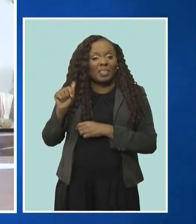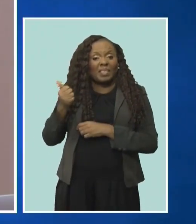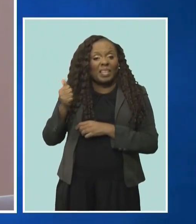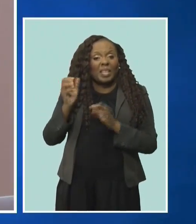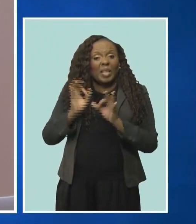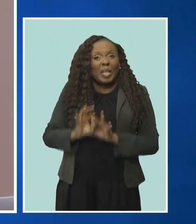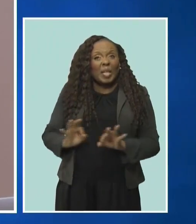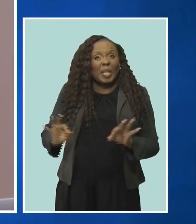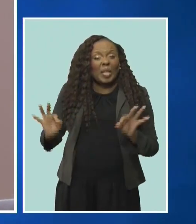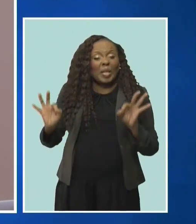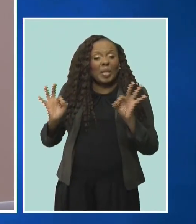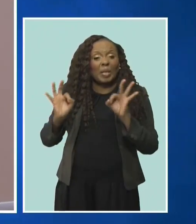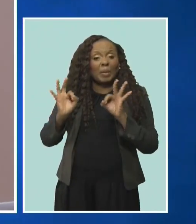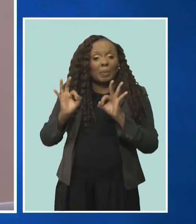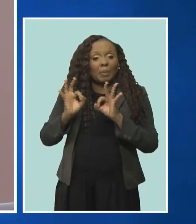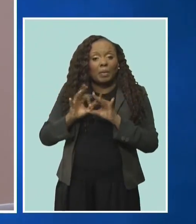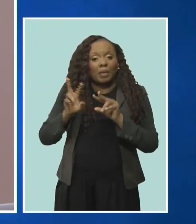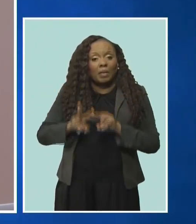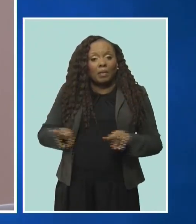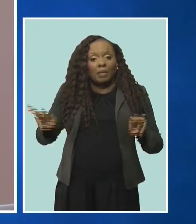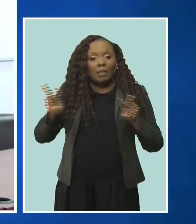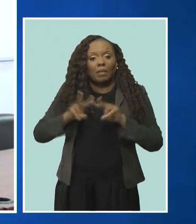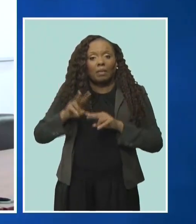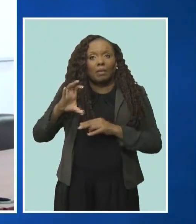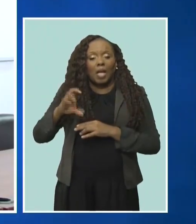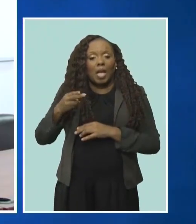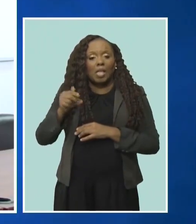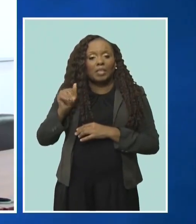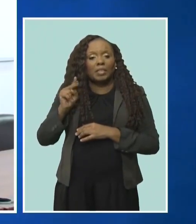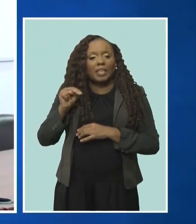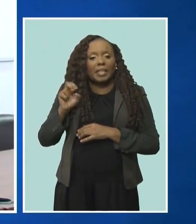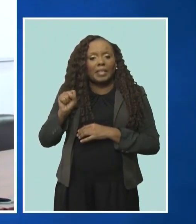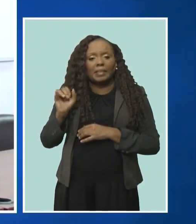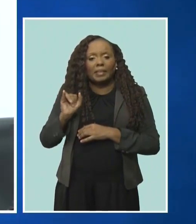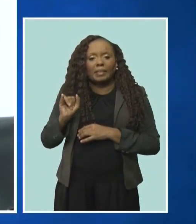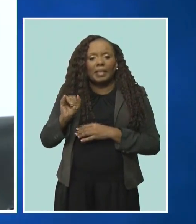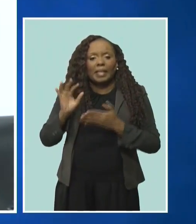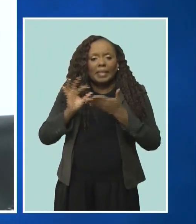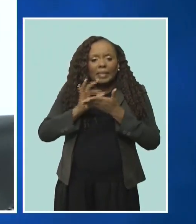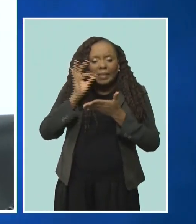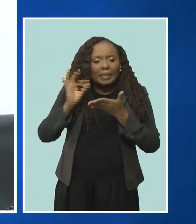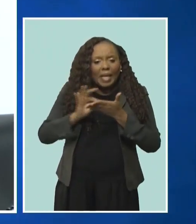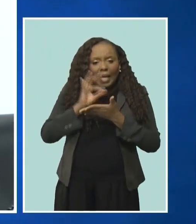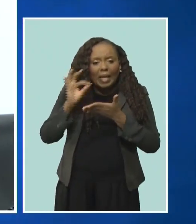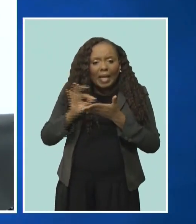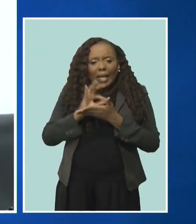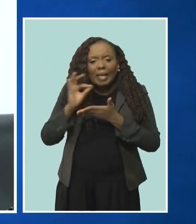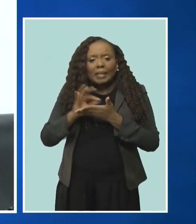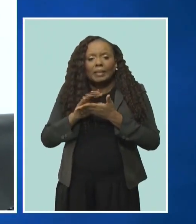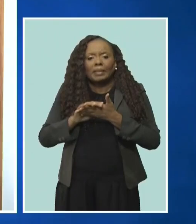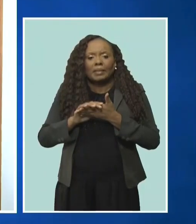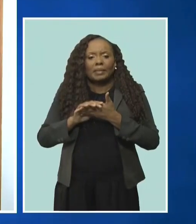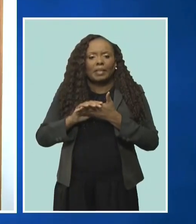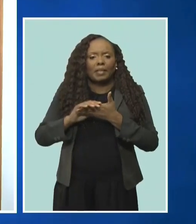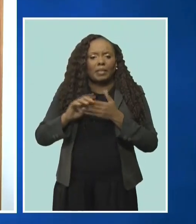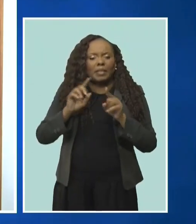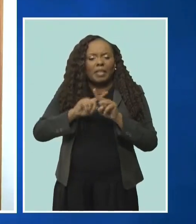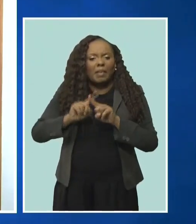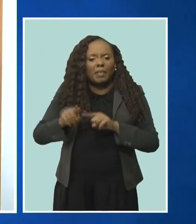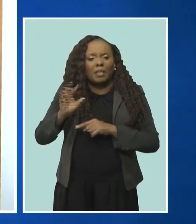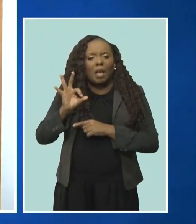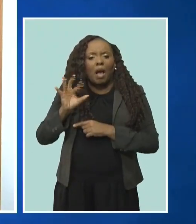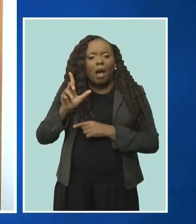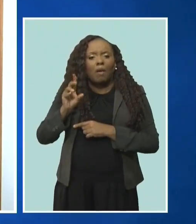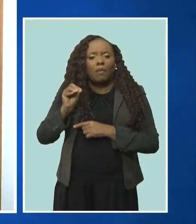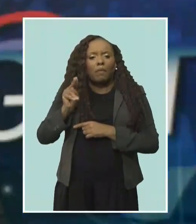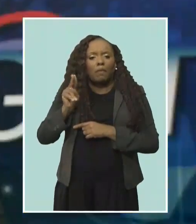underway, covering areas such as wet condiments, snacks, and alternative flours derived from cassava and sweet